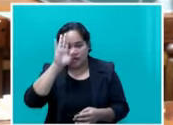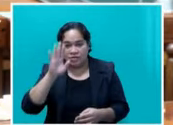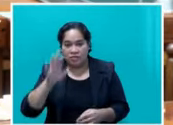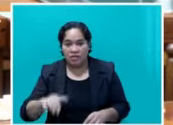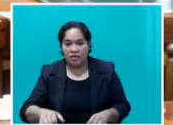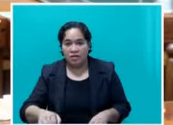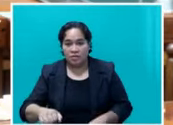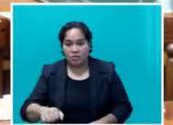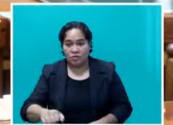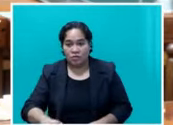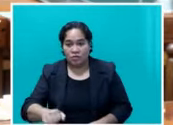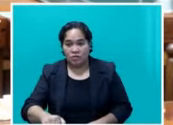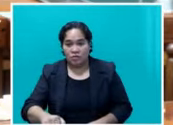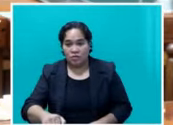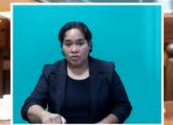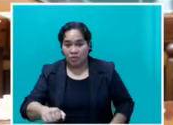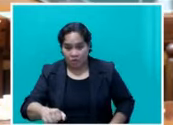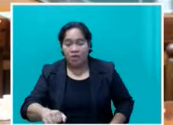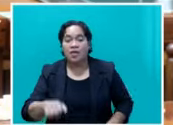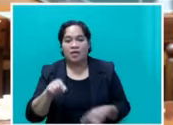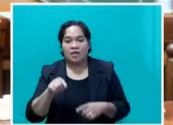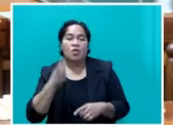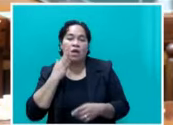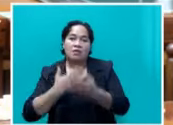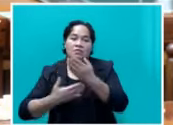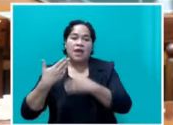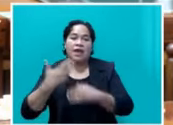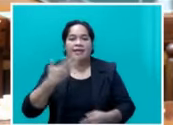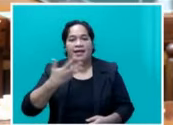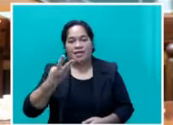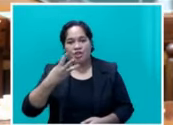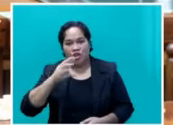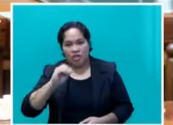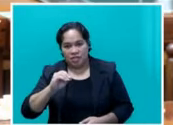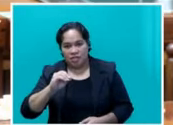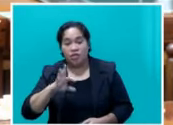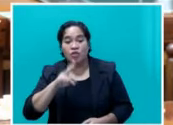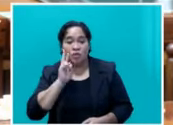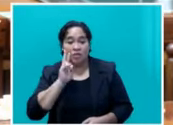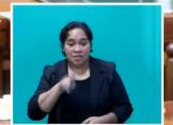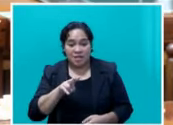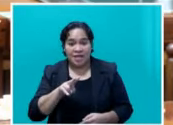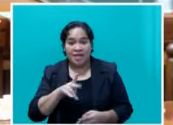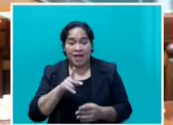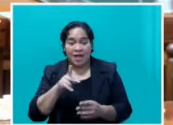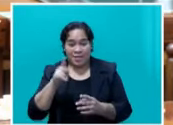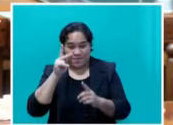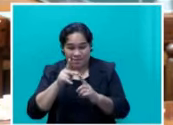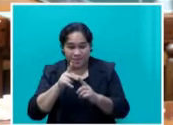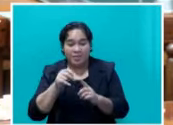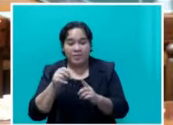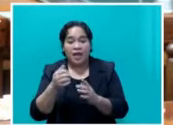who went throughout Fiji, Honorable Speaker, in the 1930s, and we see that the Principal Act was